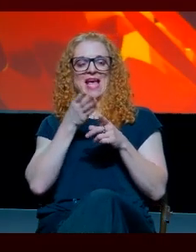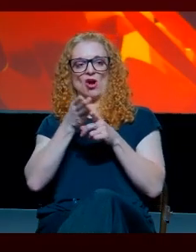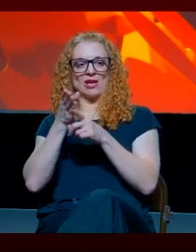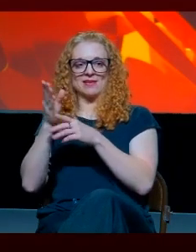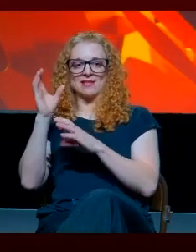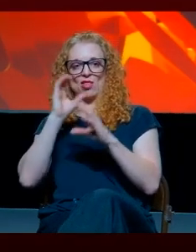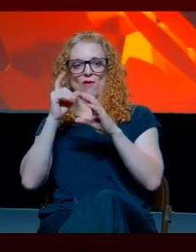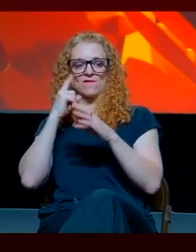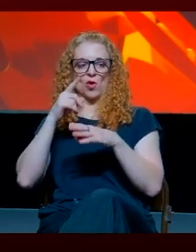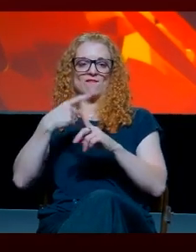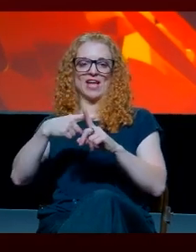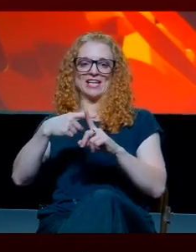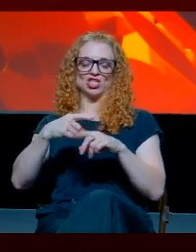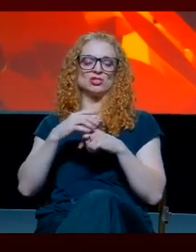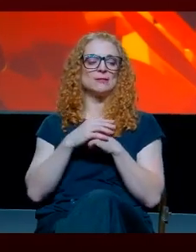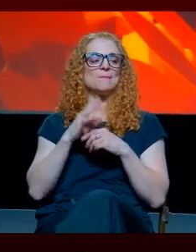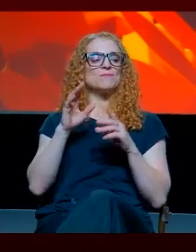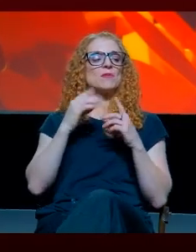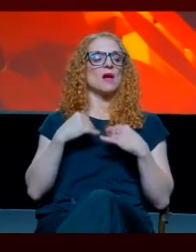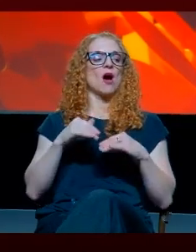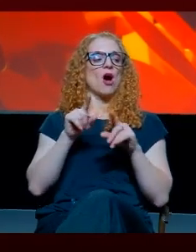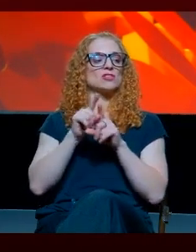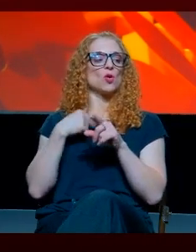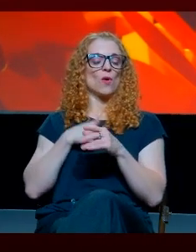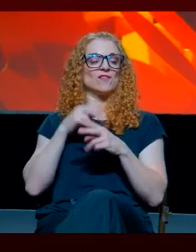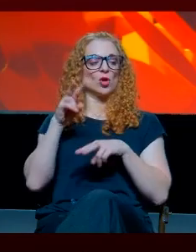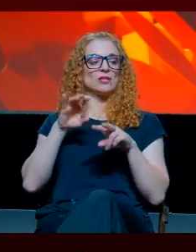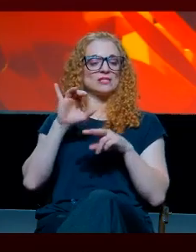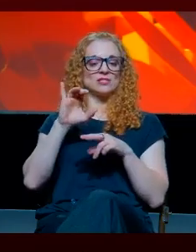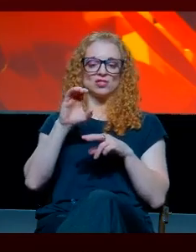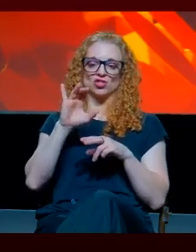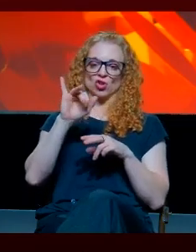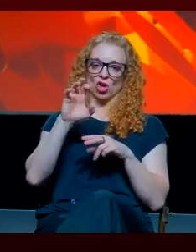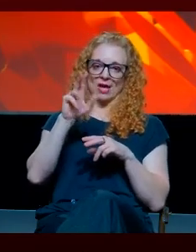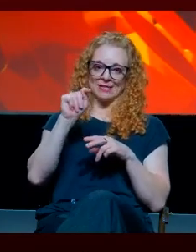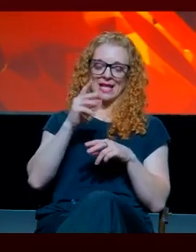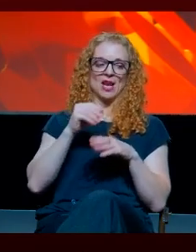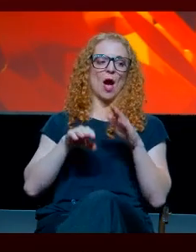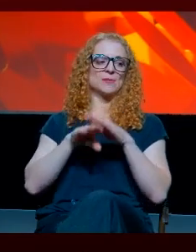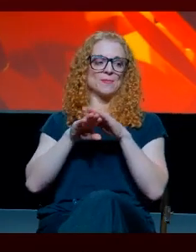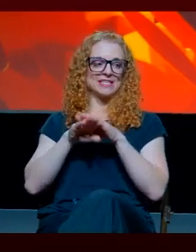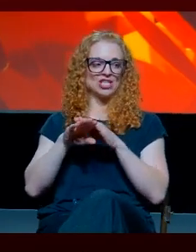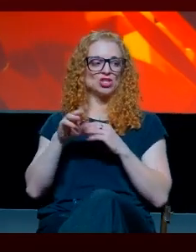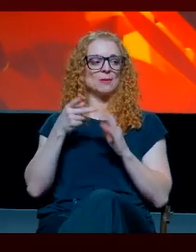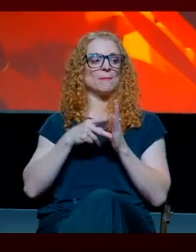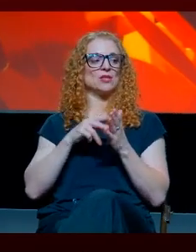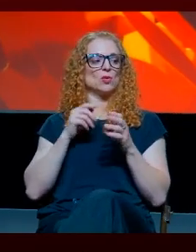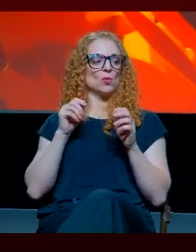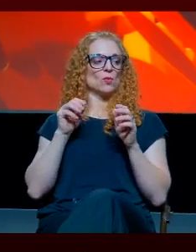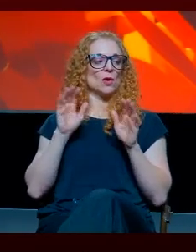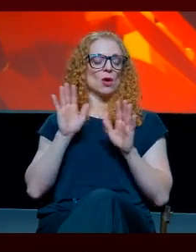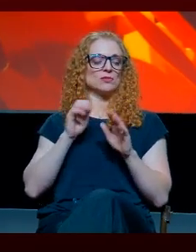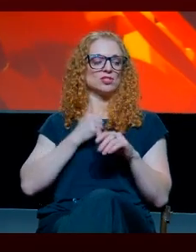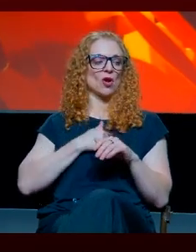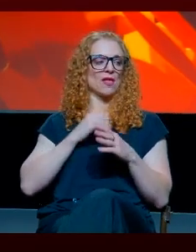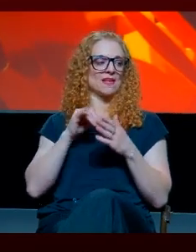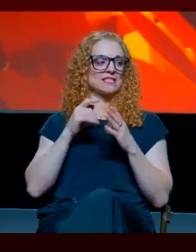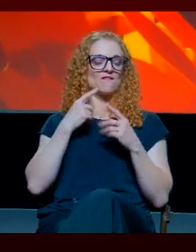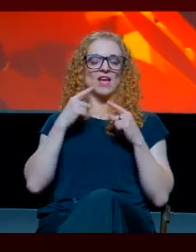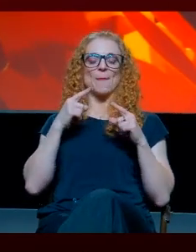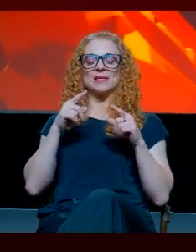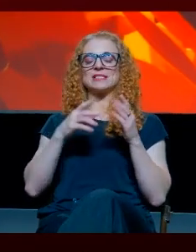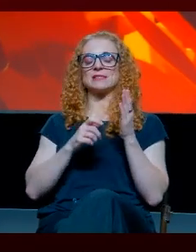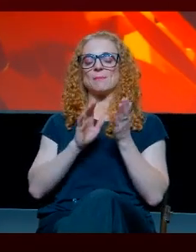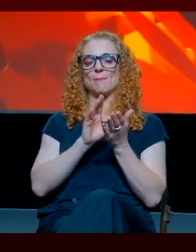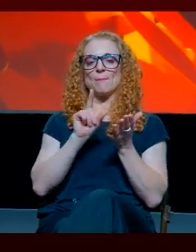advantage. We've also looked at circuits in optimization, where we can actually come up, this is a famous paper by